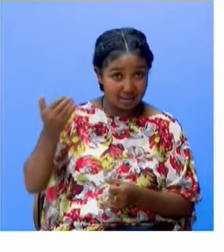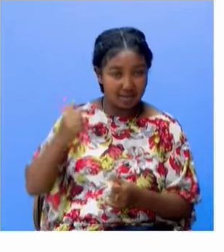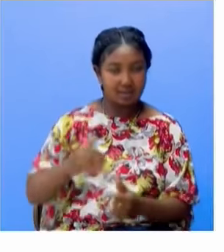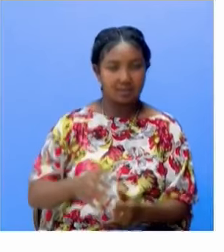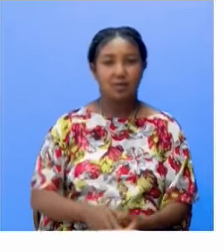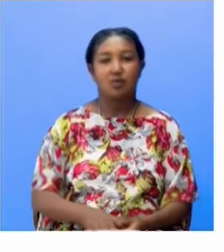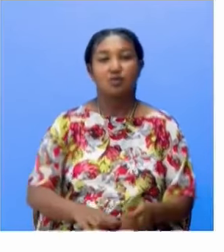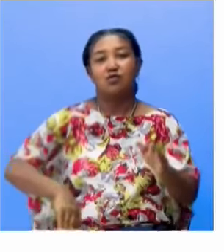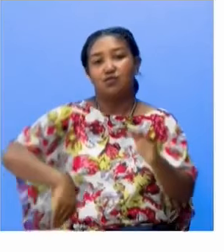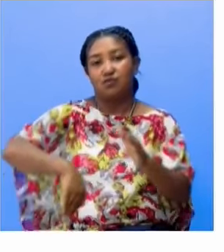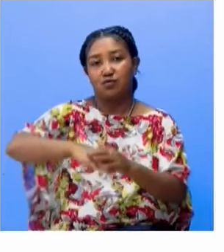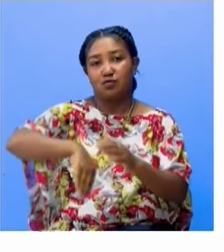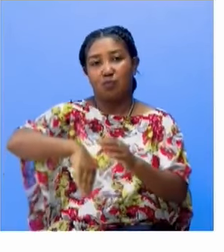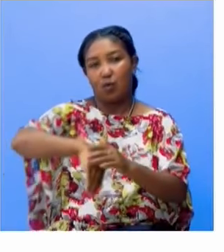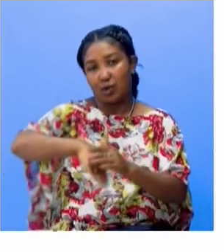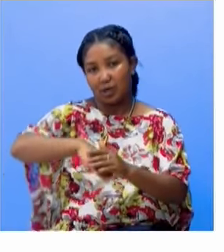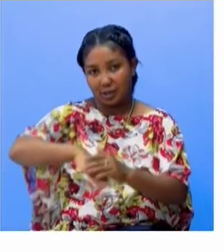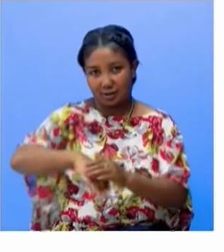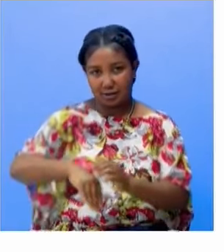football.